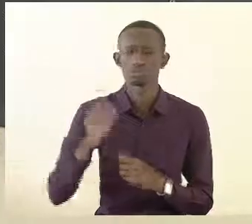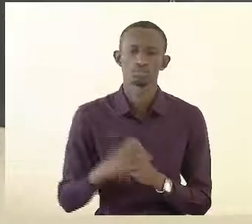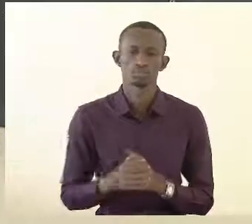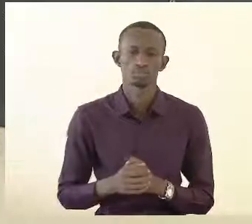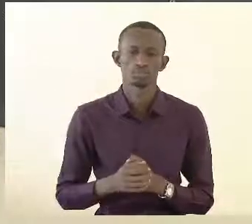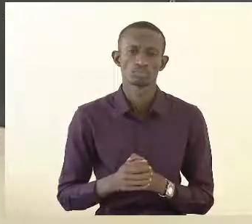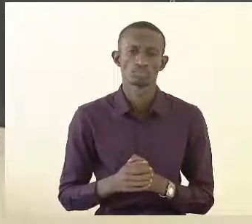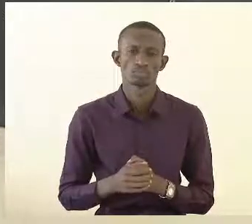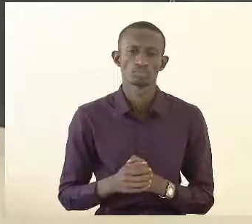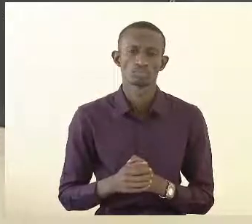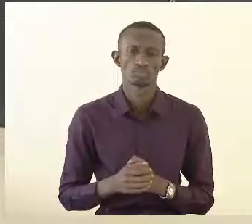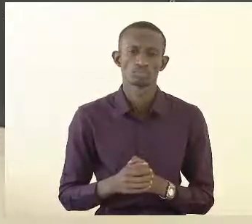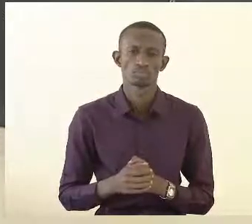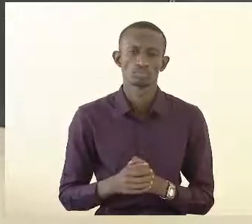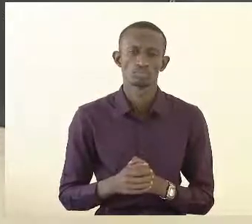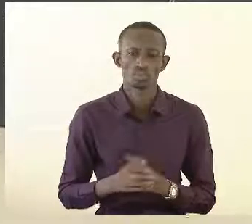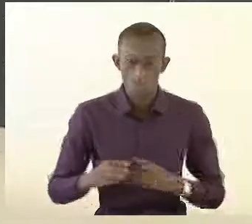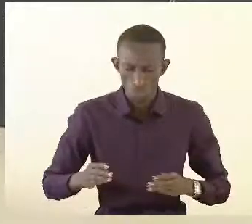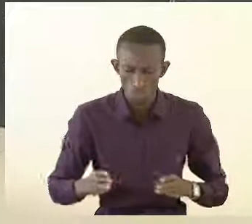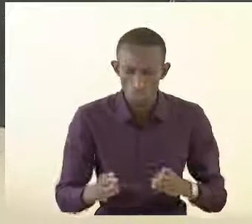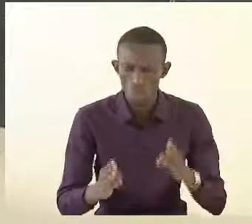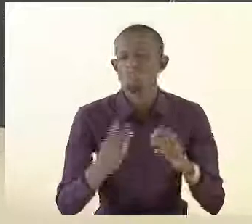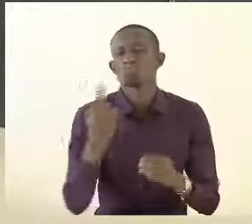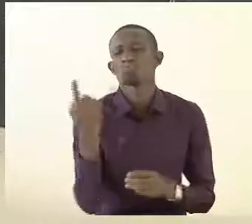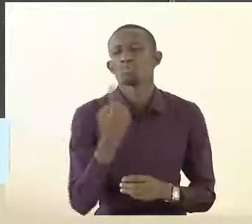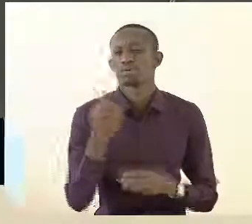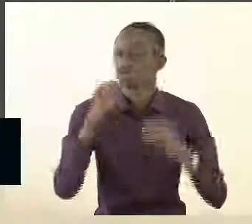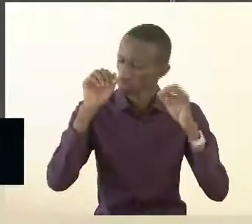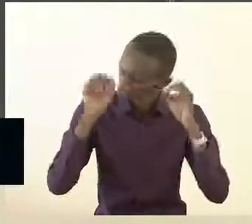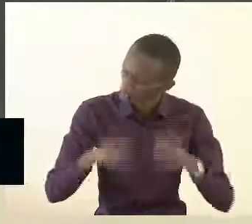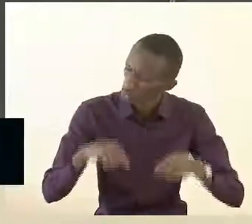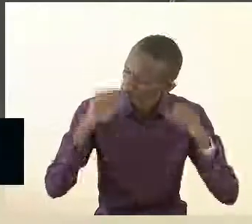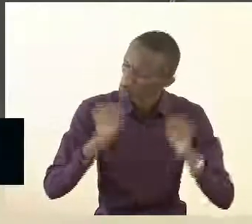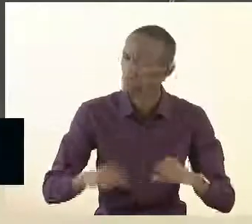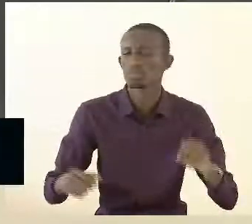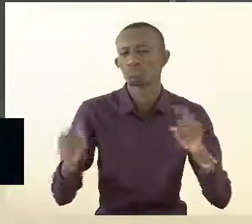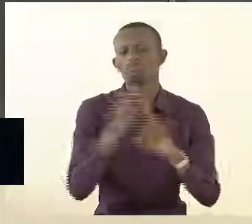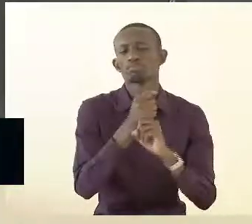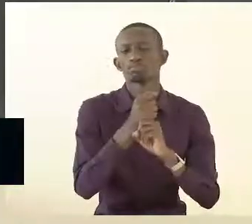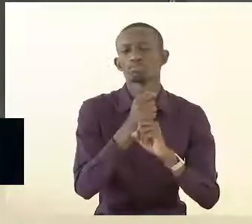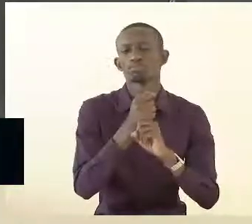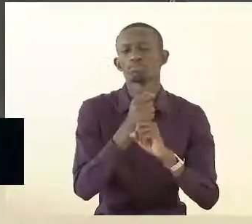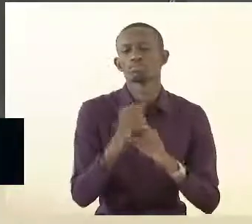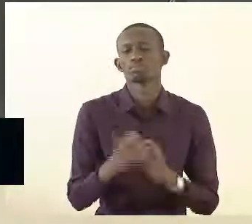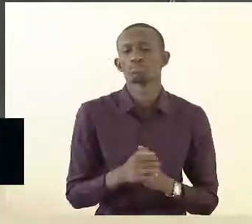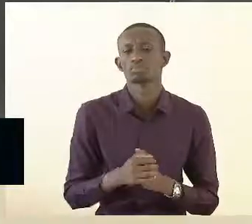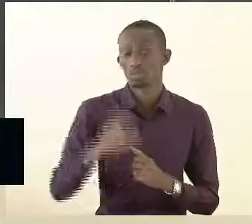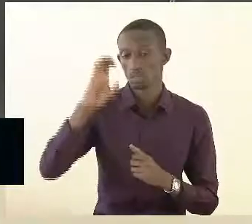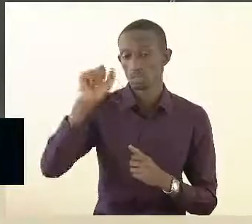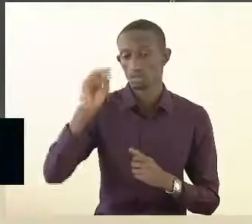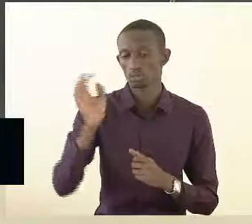atoms. So the only way we can get the 4 carbon atoms is to use a compound with